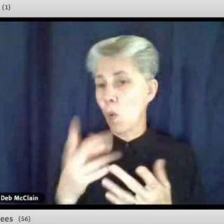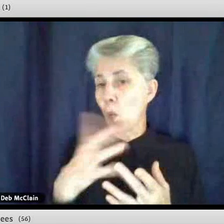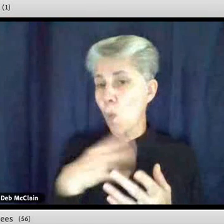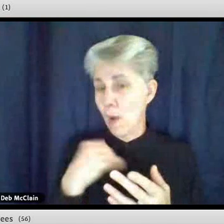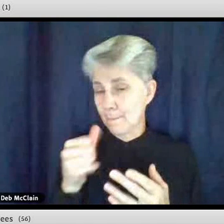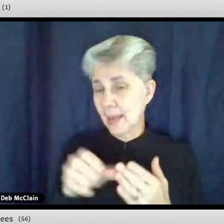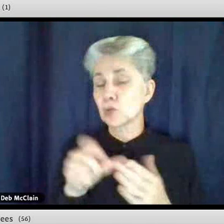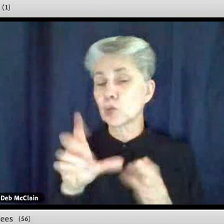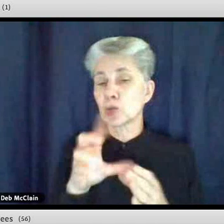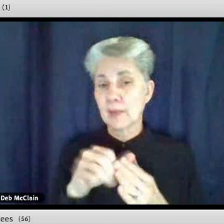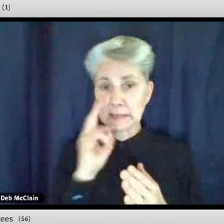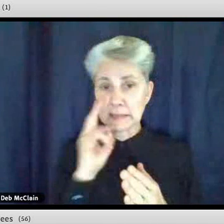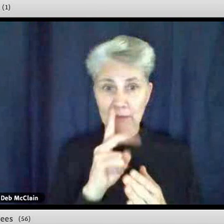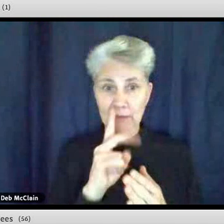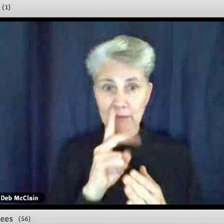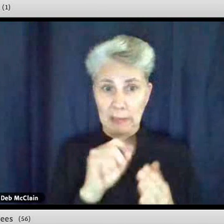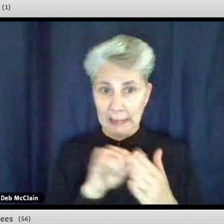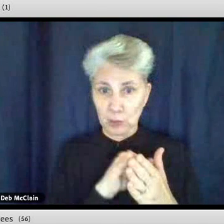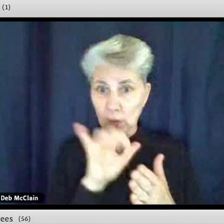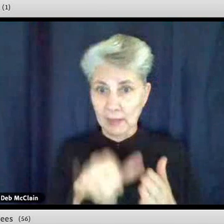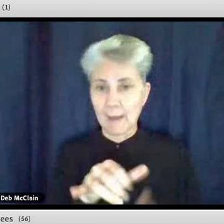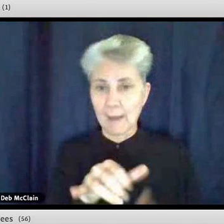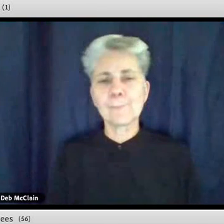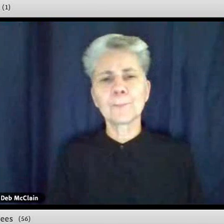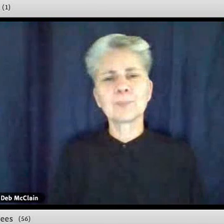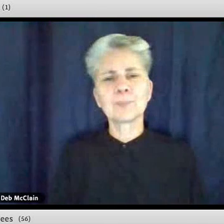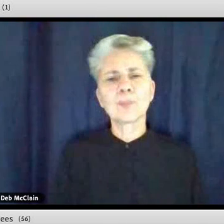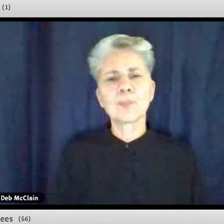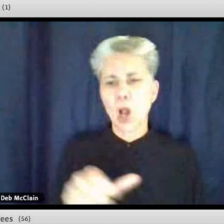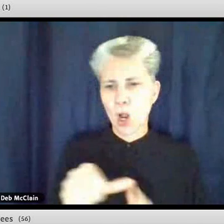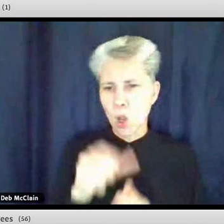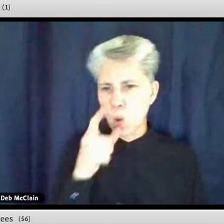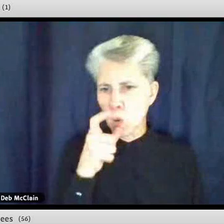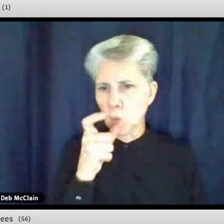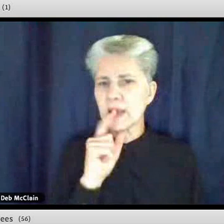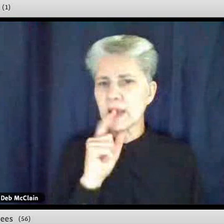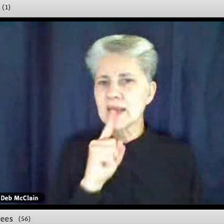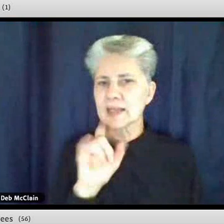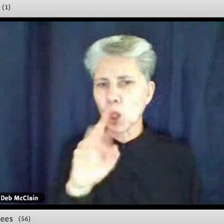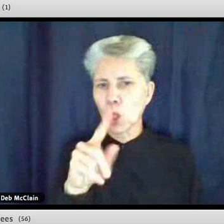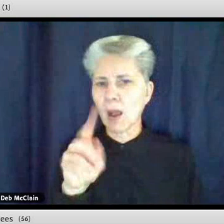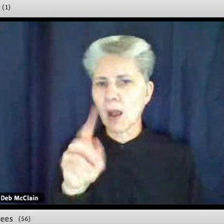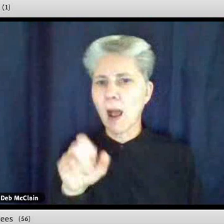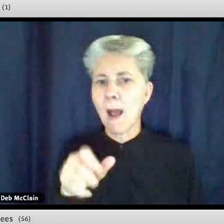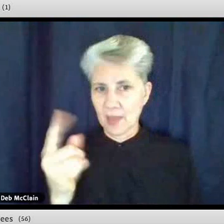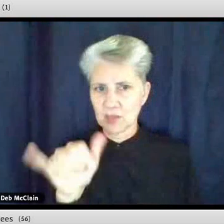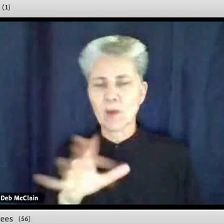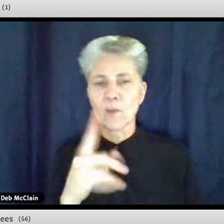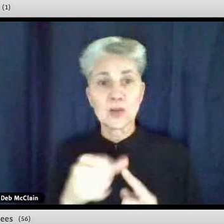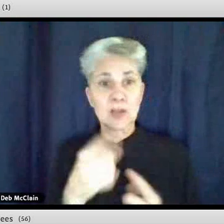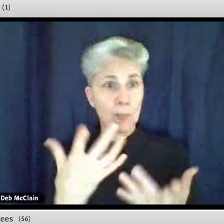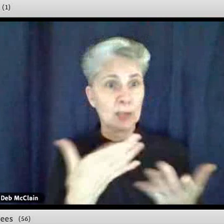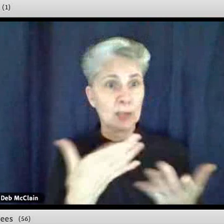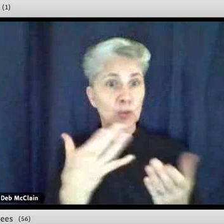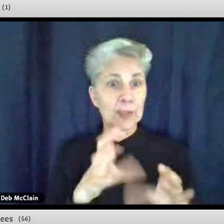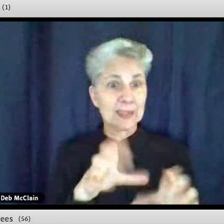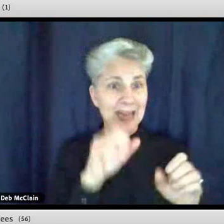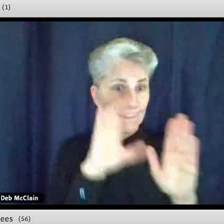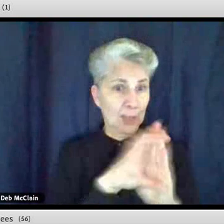And we went through quickly a couple things you might use, but what would you do? White Pages, yeah, you could definitely see if he's in New York, right? Whois